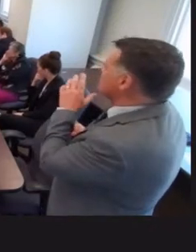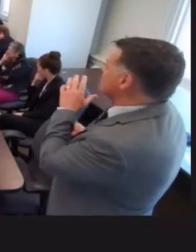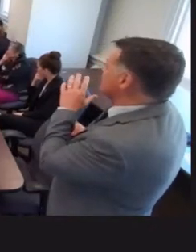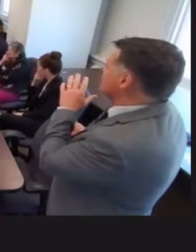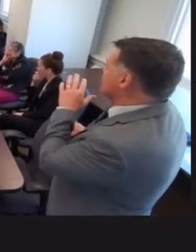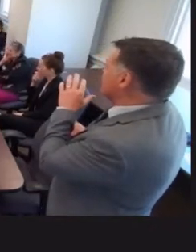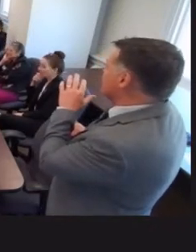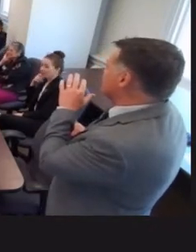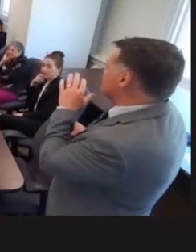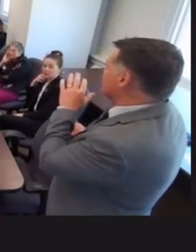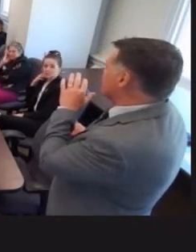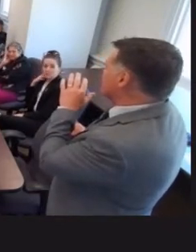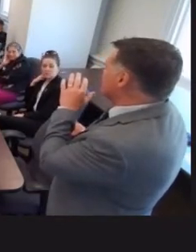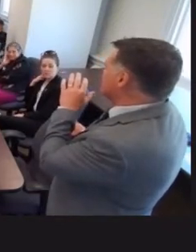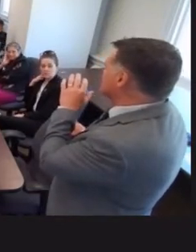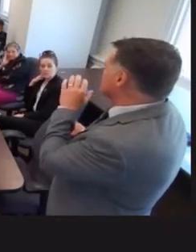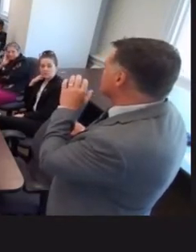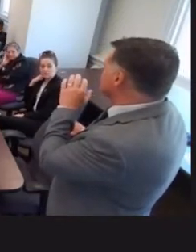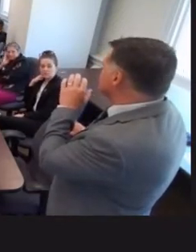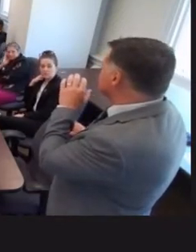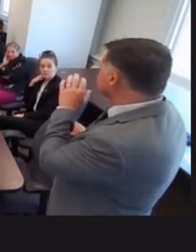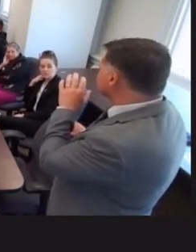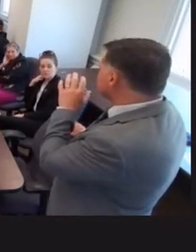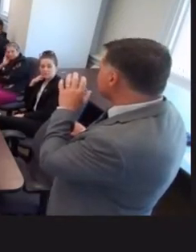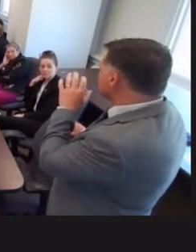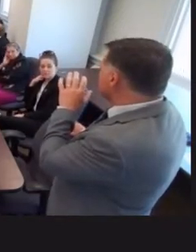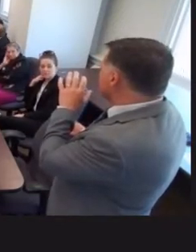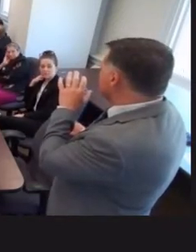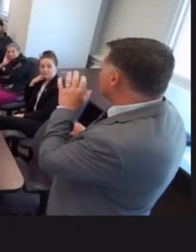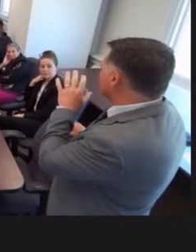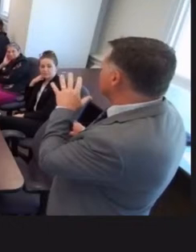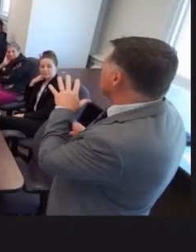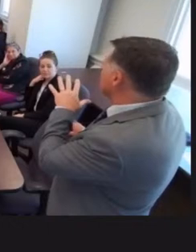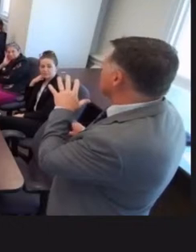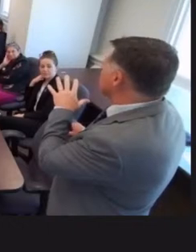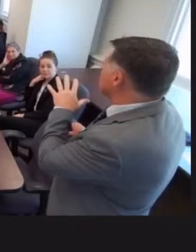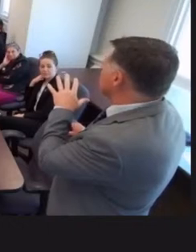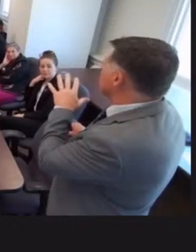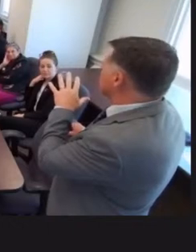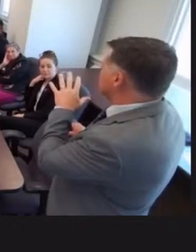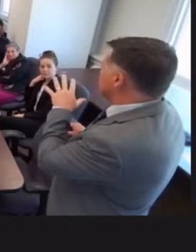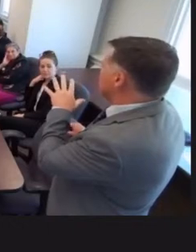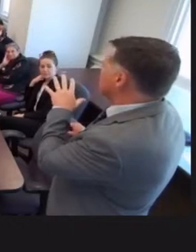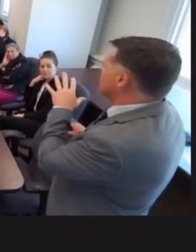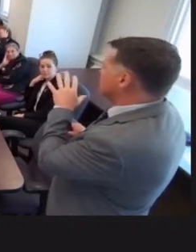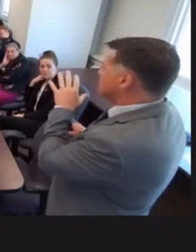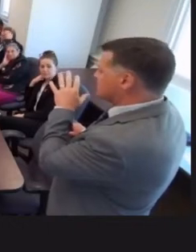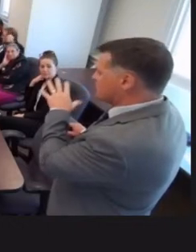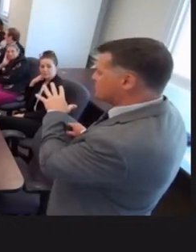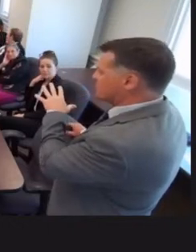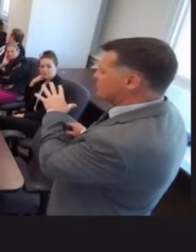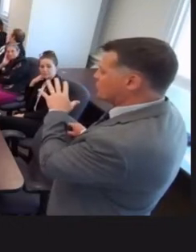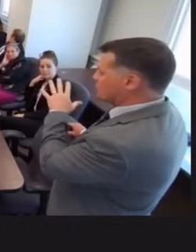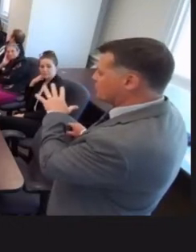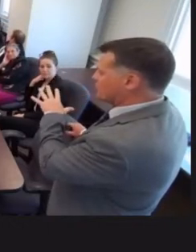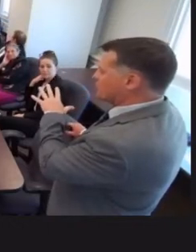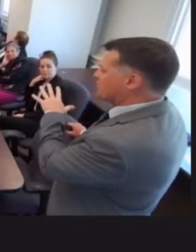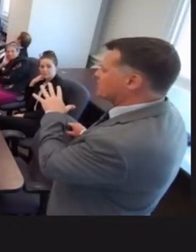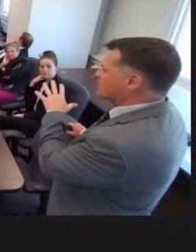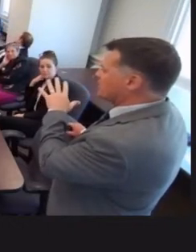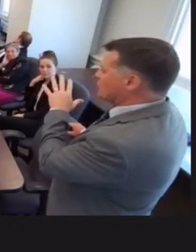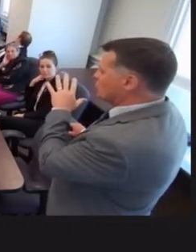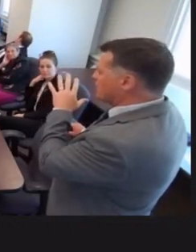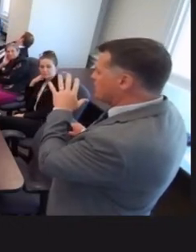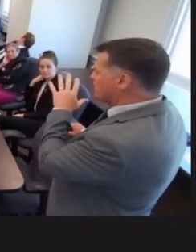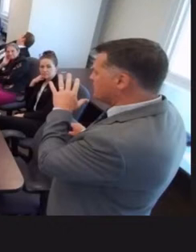I was just going to say if there was we really appreciate the time to come and share the work